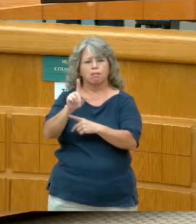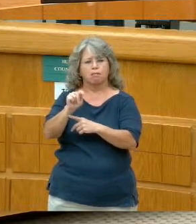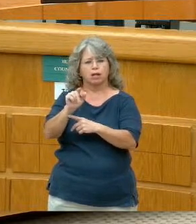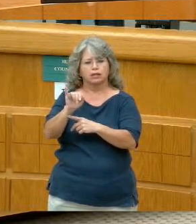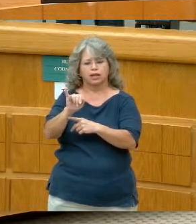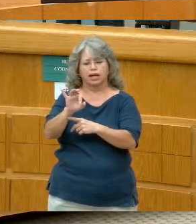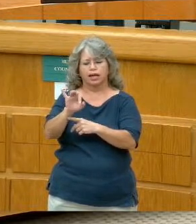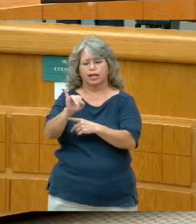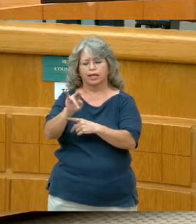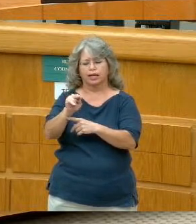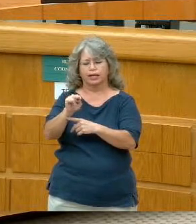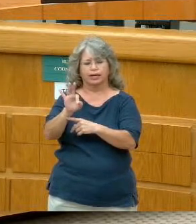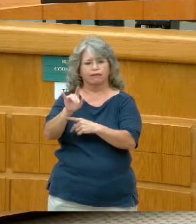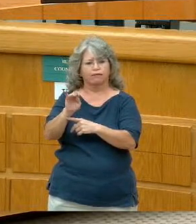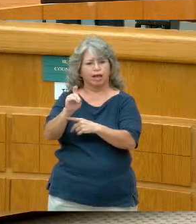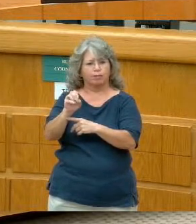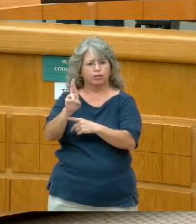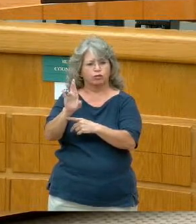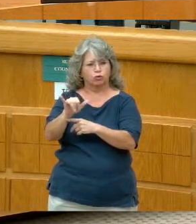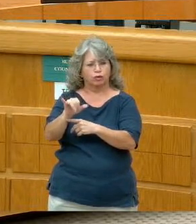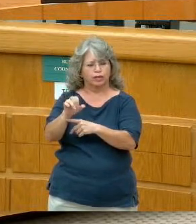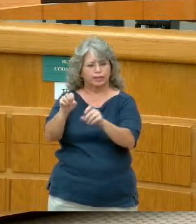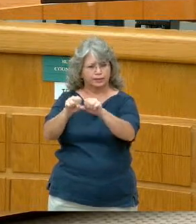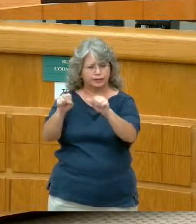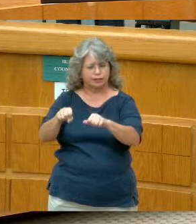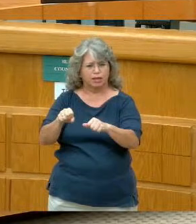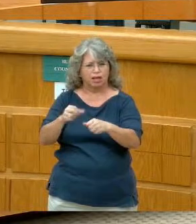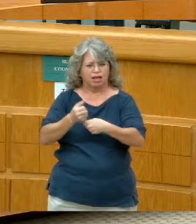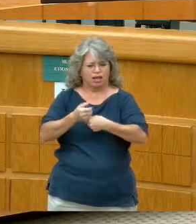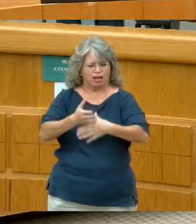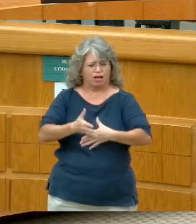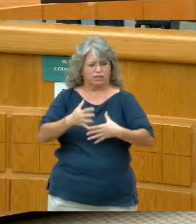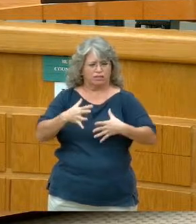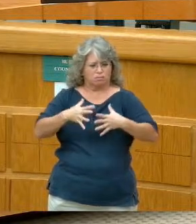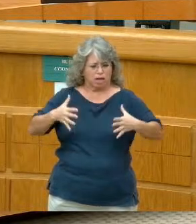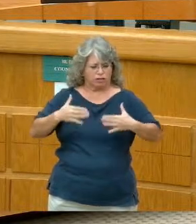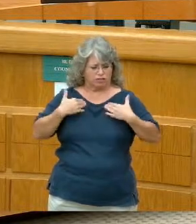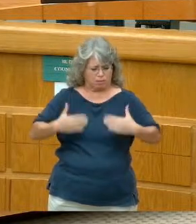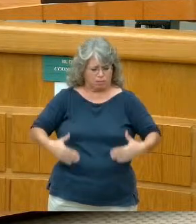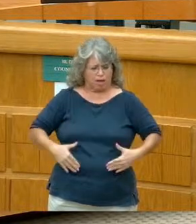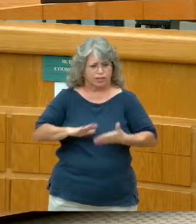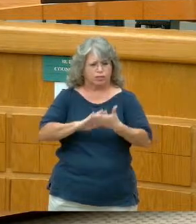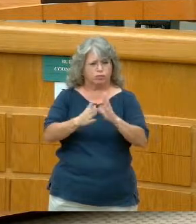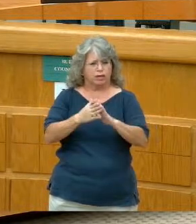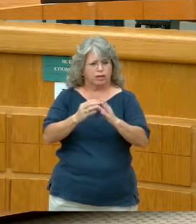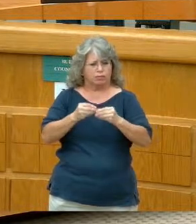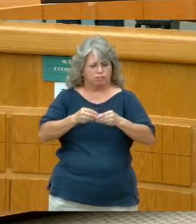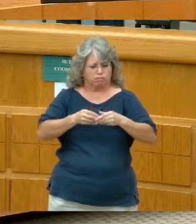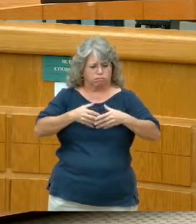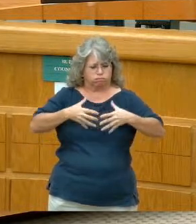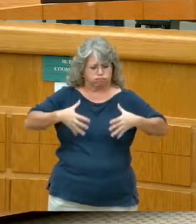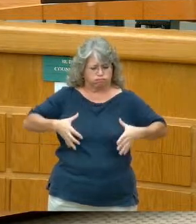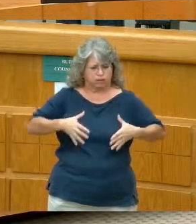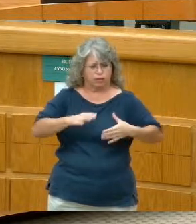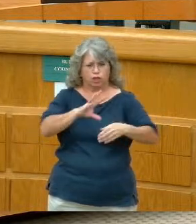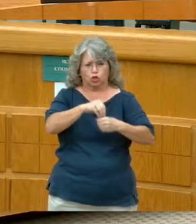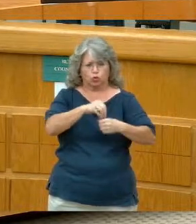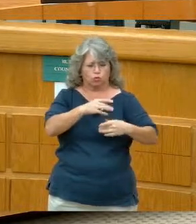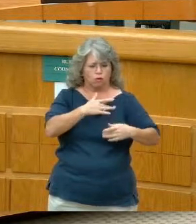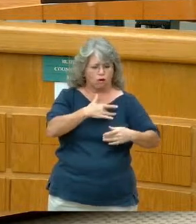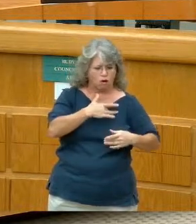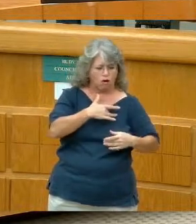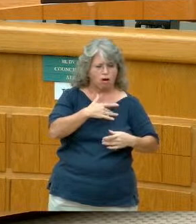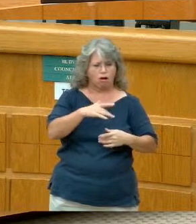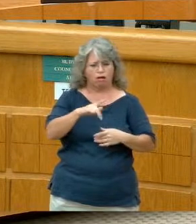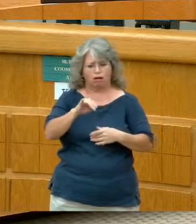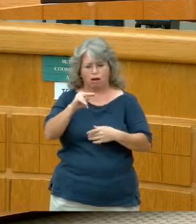children. This condition causes most of the body to become inflamed, including the heart, the lungs, the kidneys, the brain, the